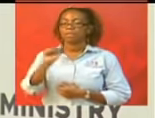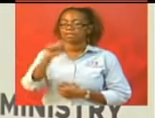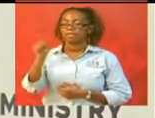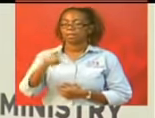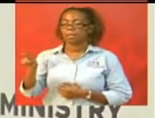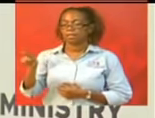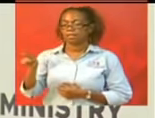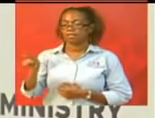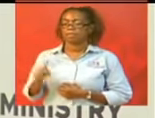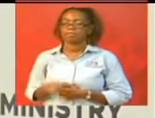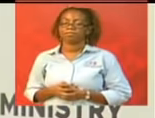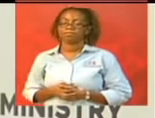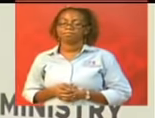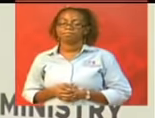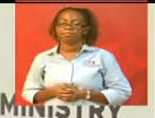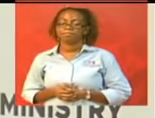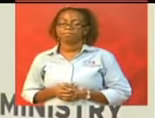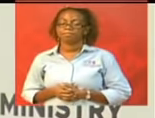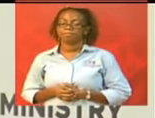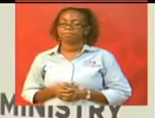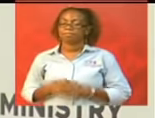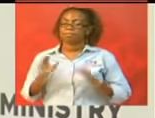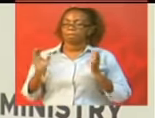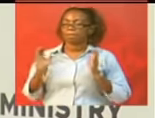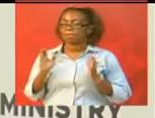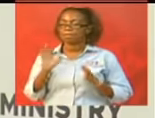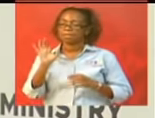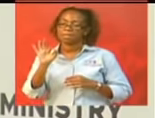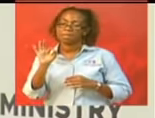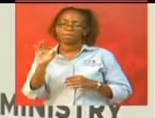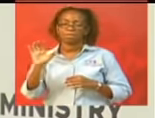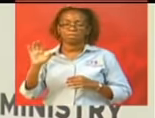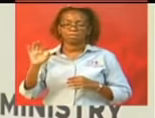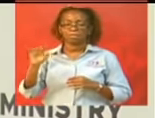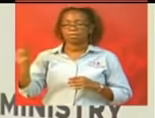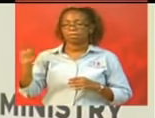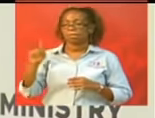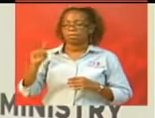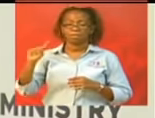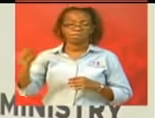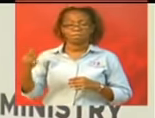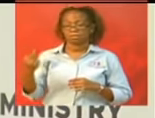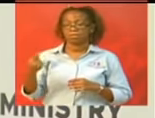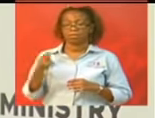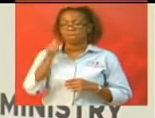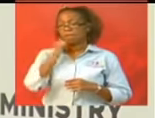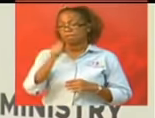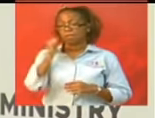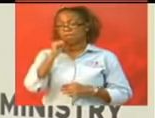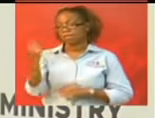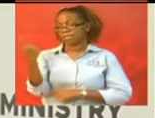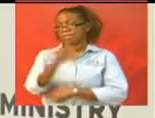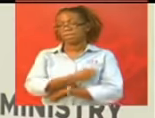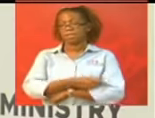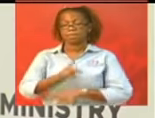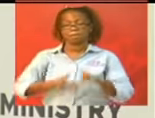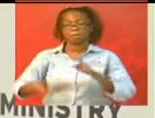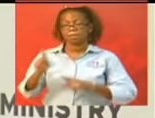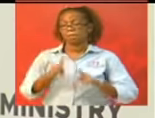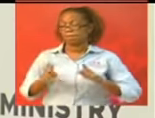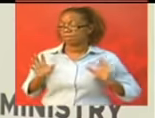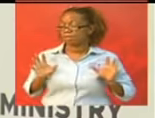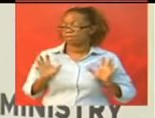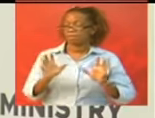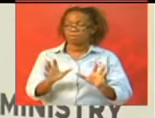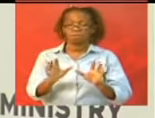Road at a rate of 900 to 1,000 per day. The total amount in the